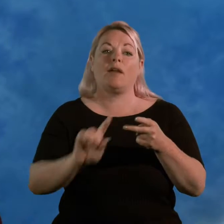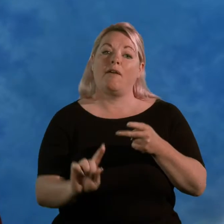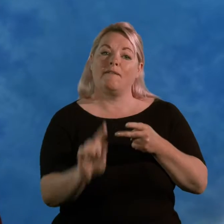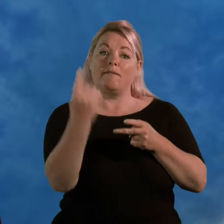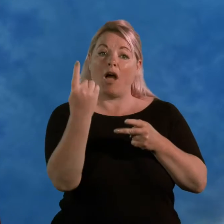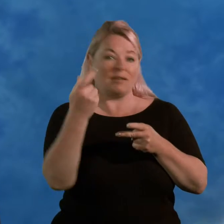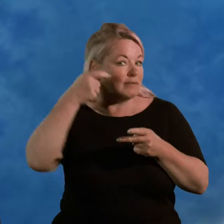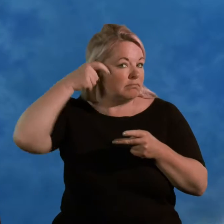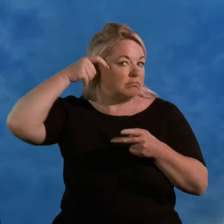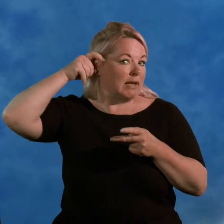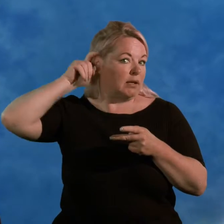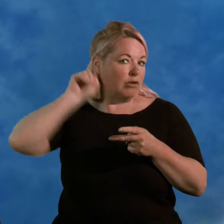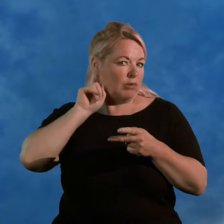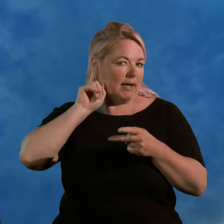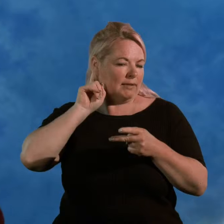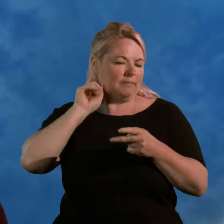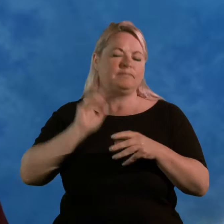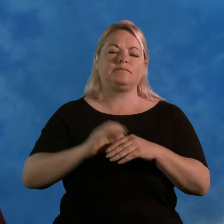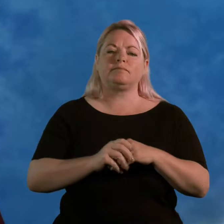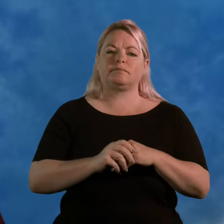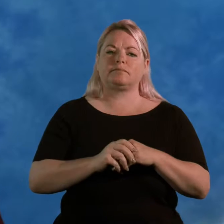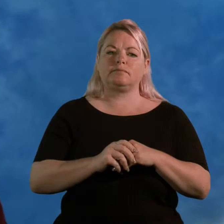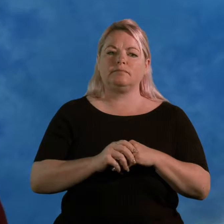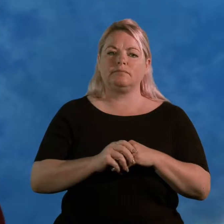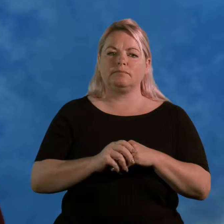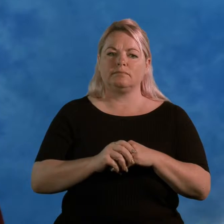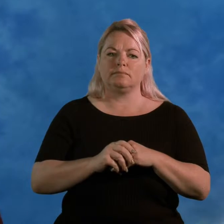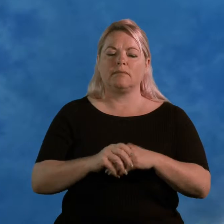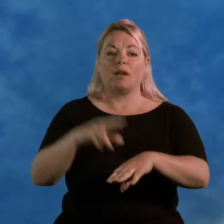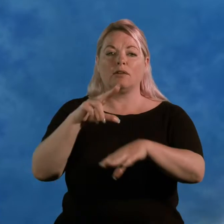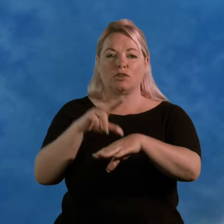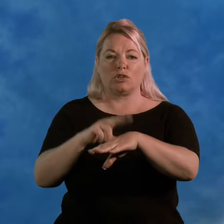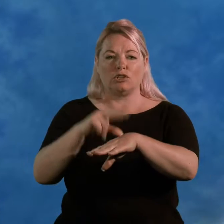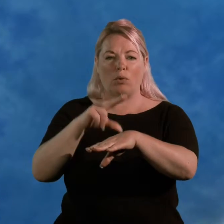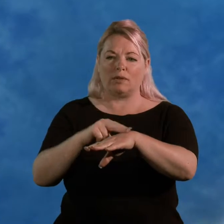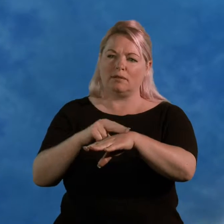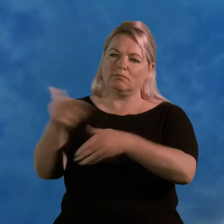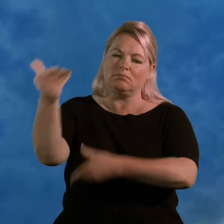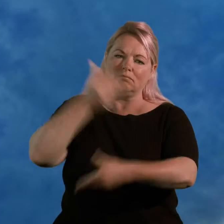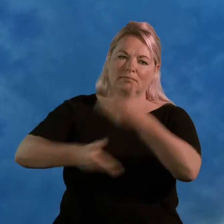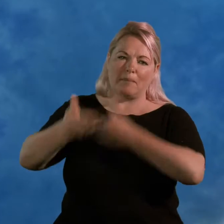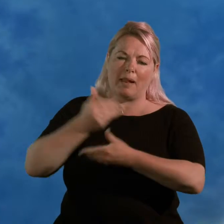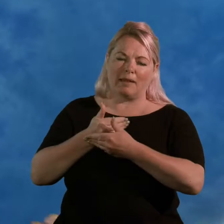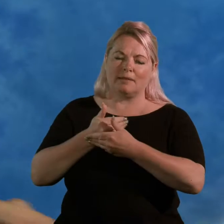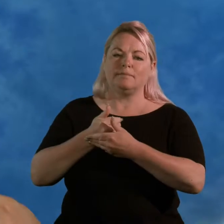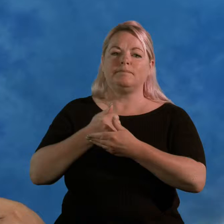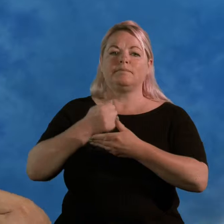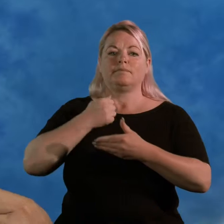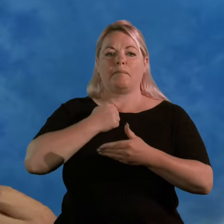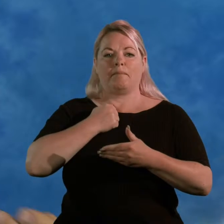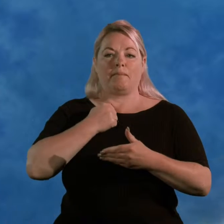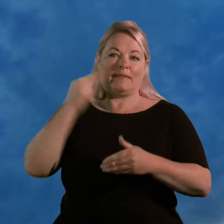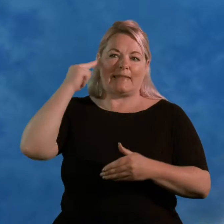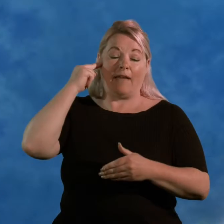I had my first hearing aid, and the consultant explained to me that with my